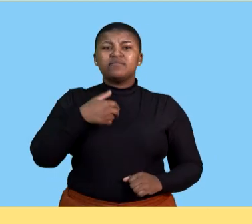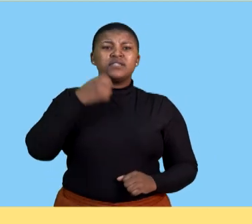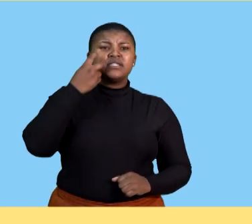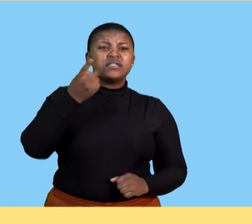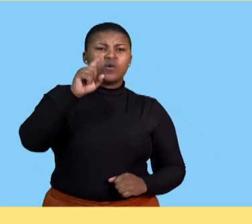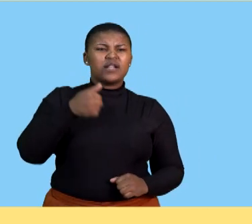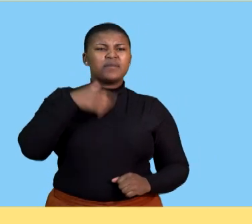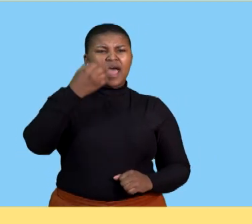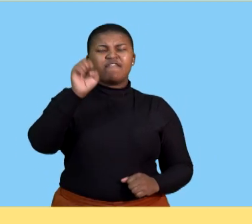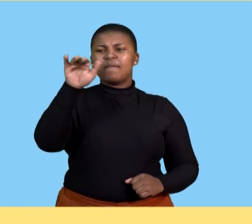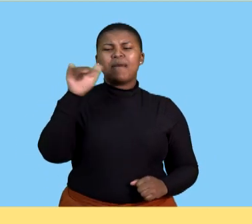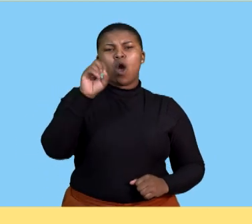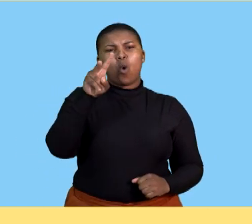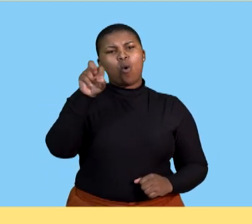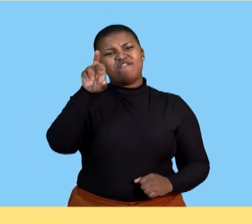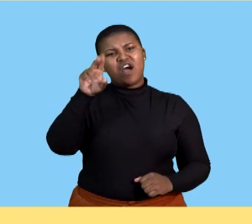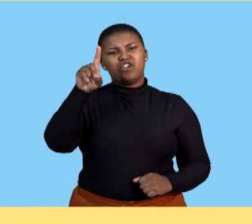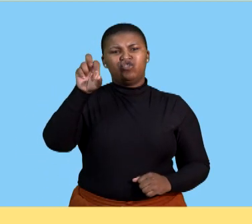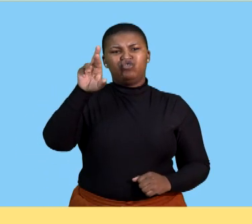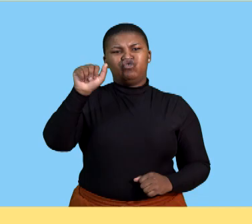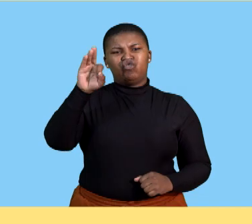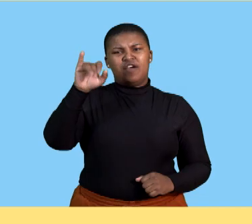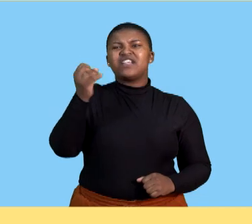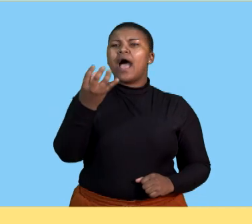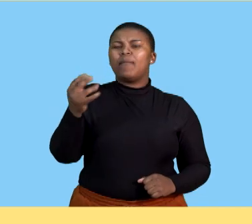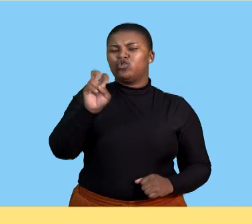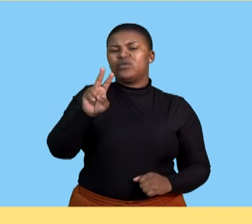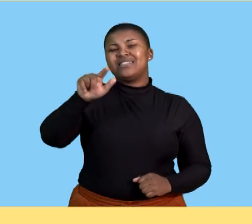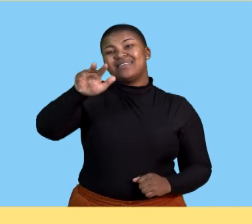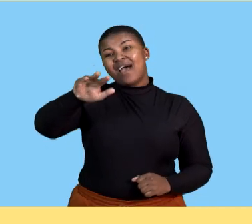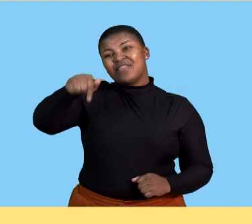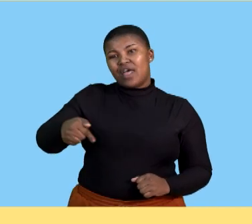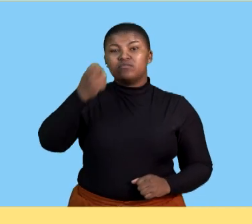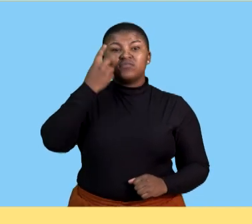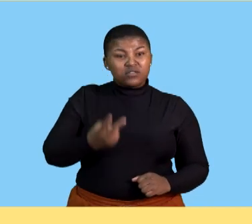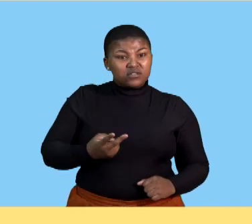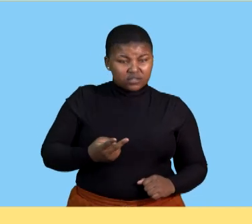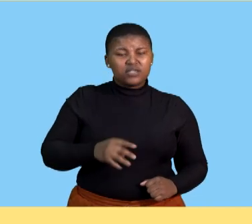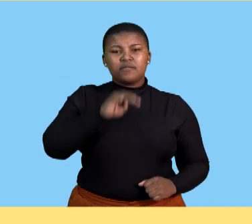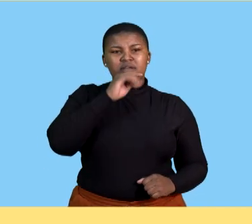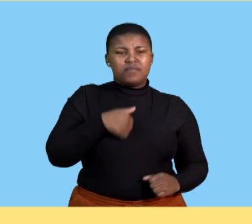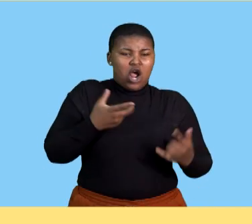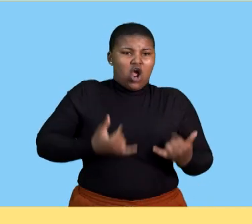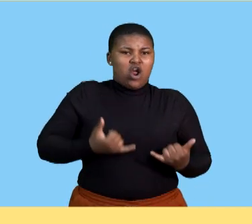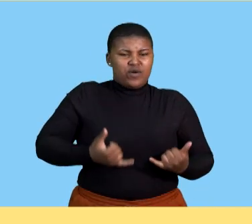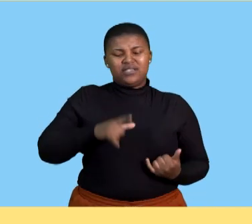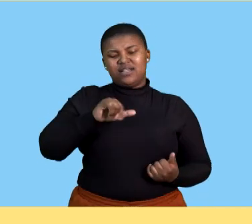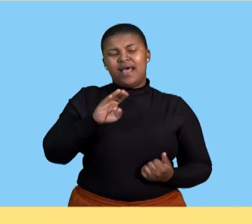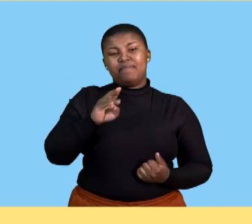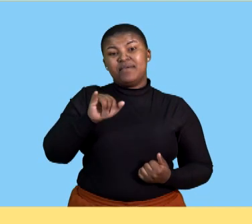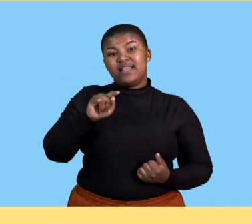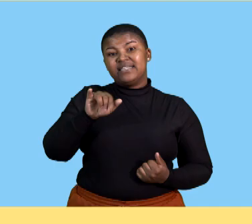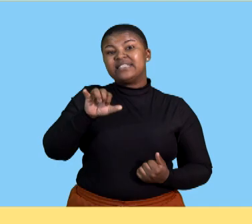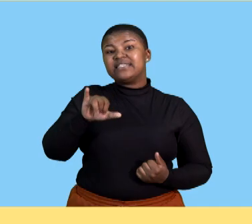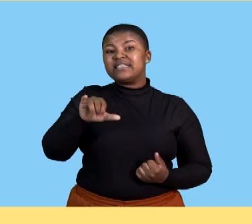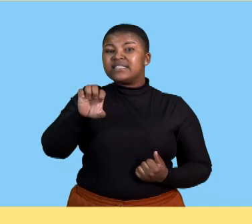see here is I have a bank overdraft, and my bank overdraft is 29,000. So I'll come here under my current liabilities, then